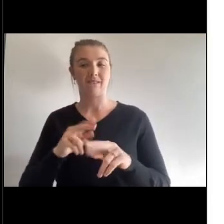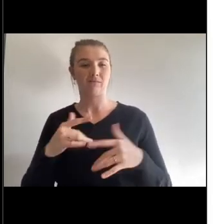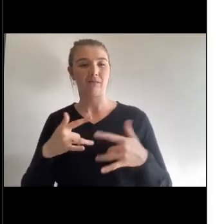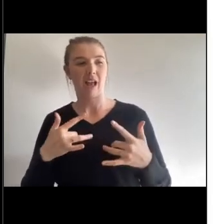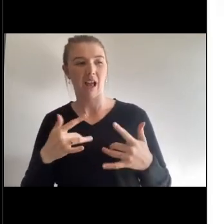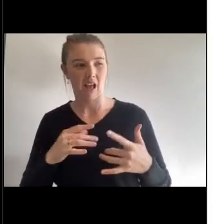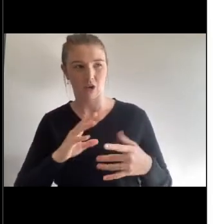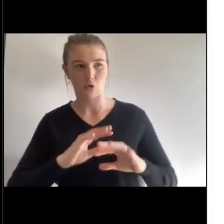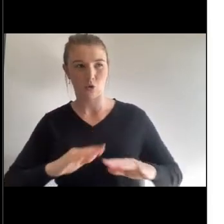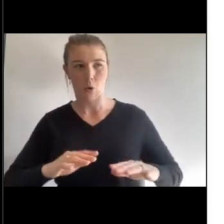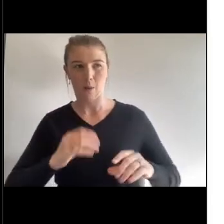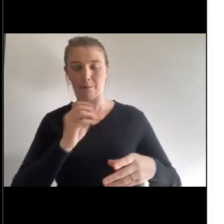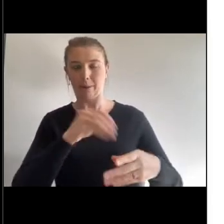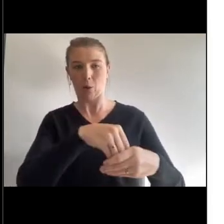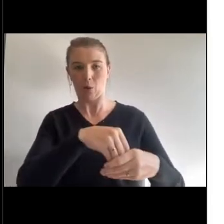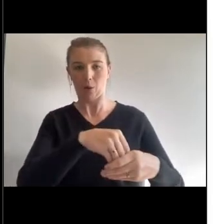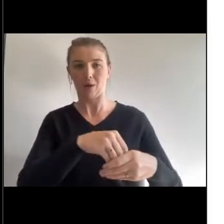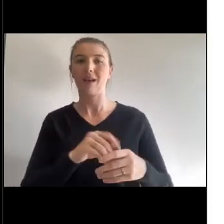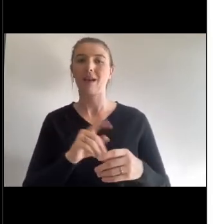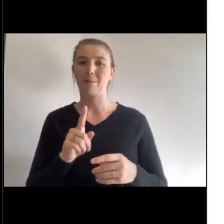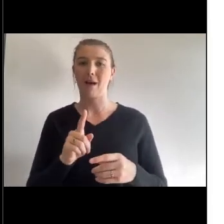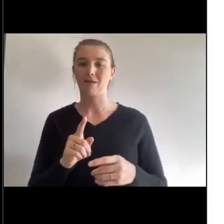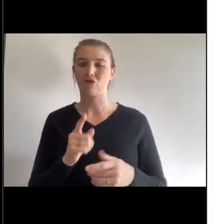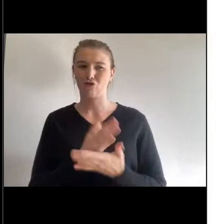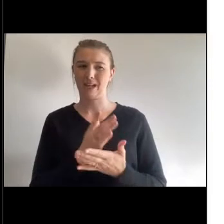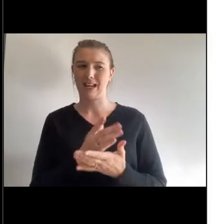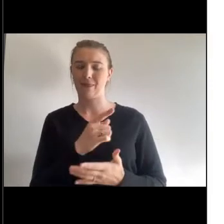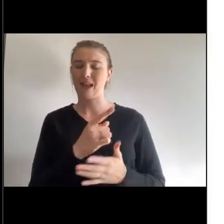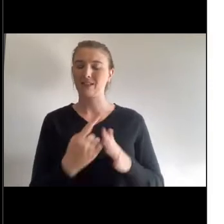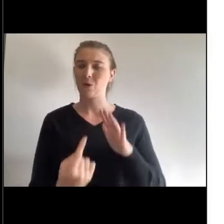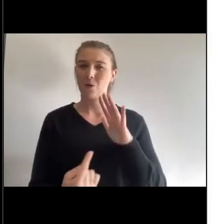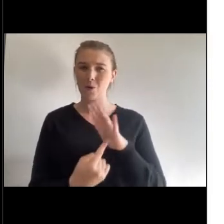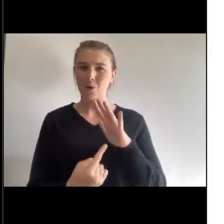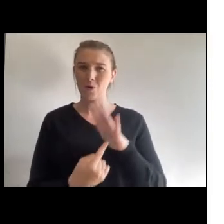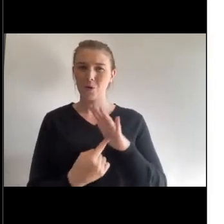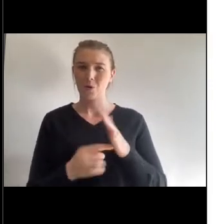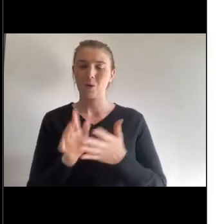belonging comes from belonging being such a fundamental human need.